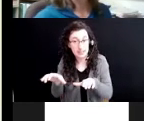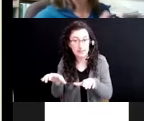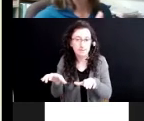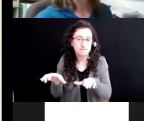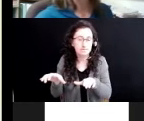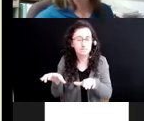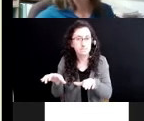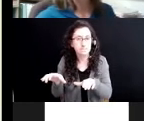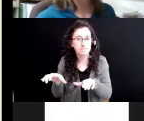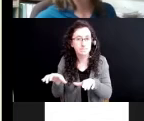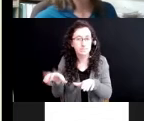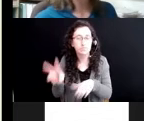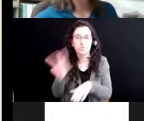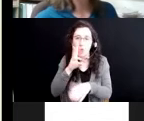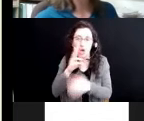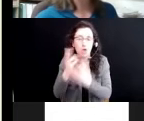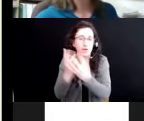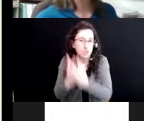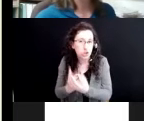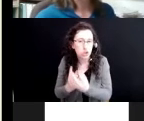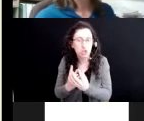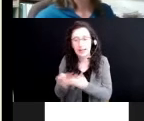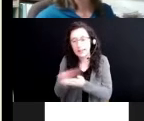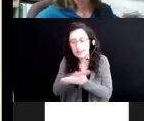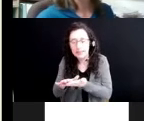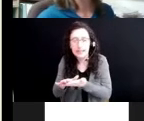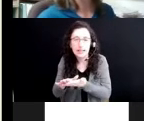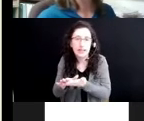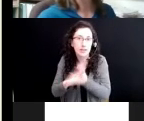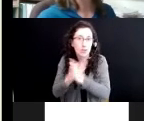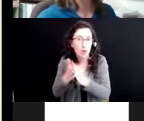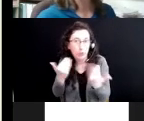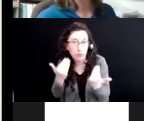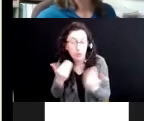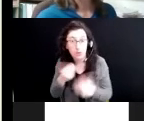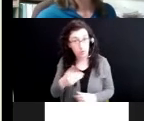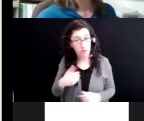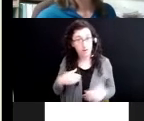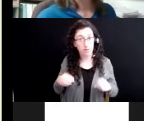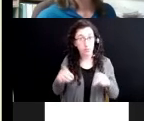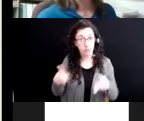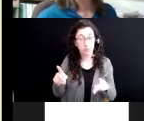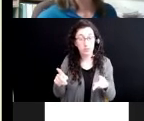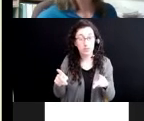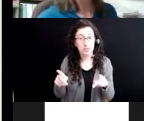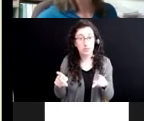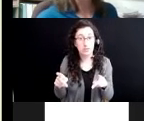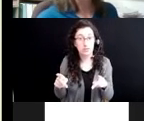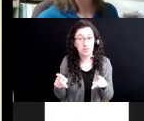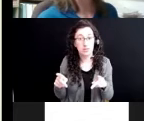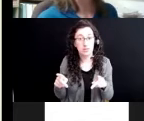water is filtered, it's cleaned, it's cooled. So if you have the opportunity to